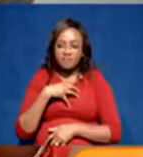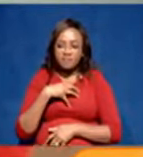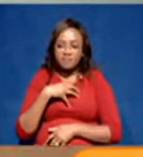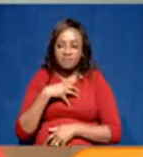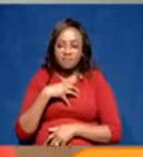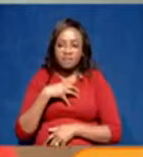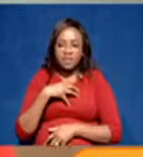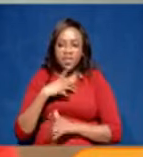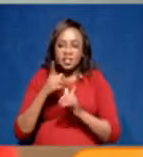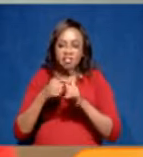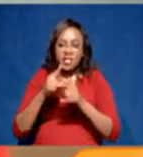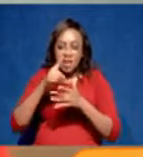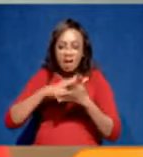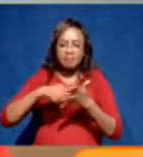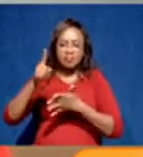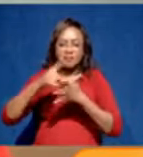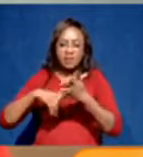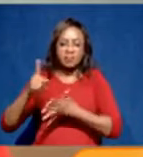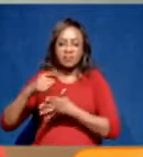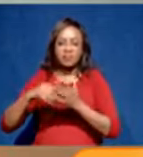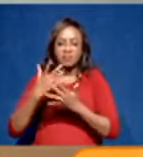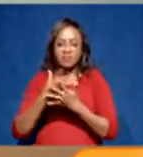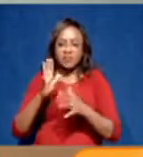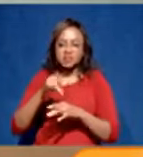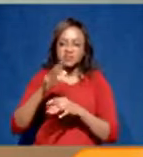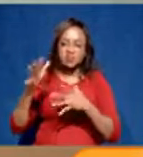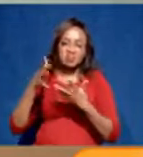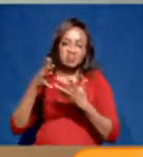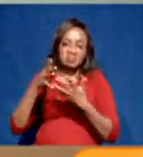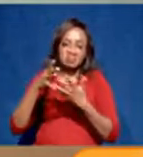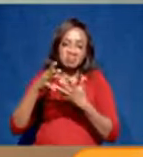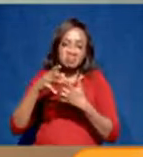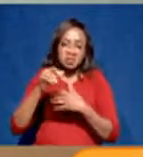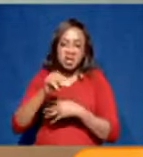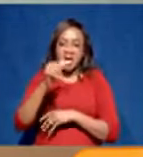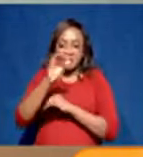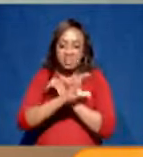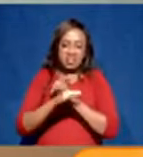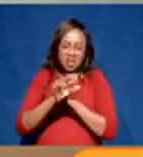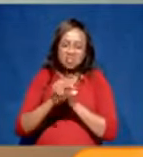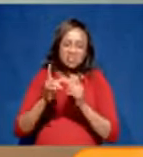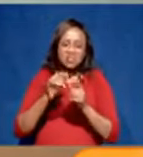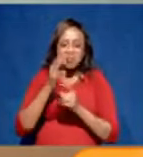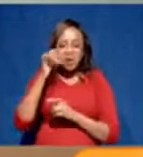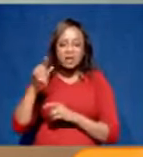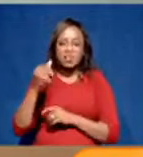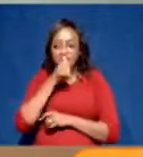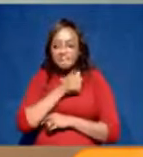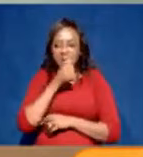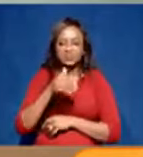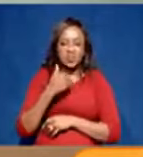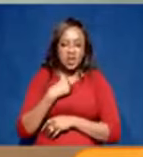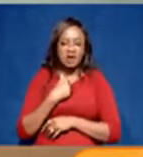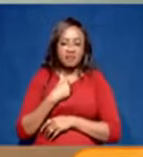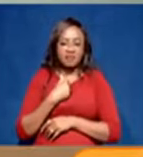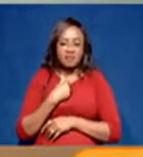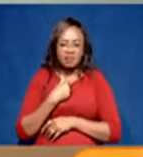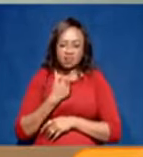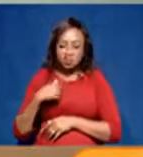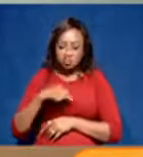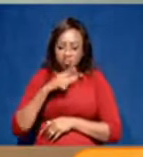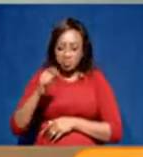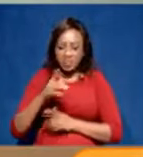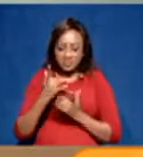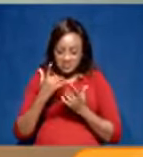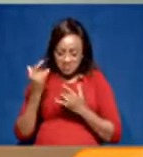abroad. Can you imagine what sort of institution we had? So those are some of the things that we want to change. That then we introduce efficiency.